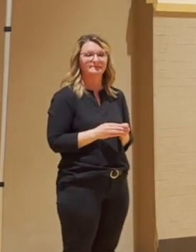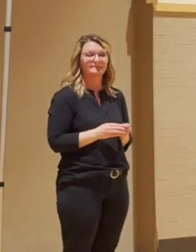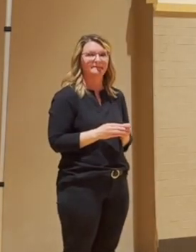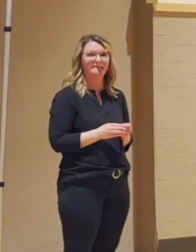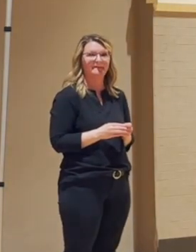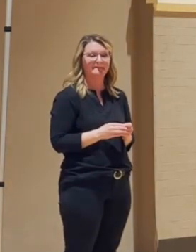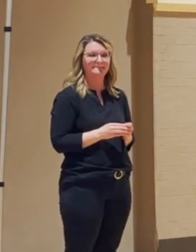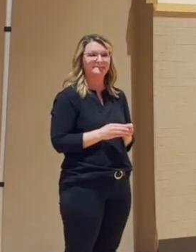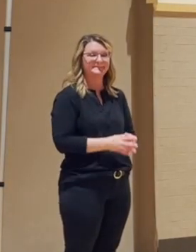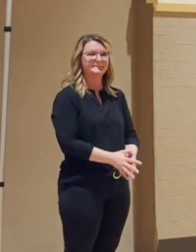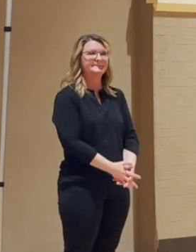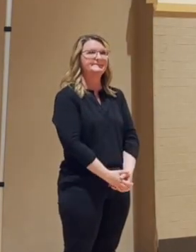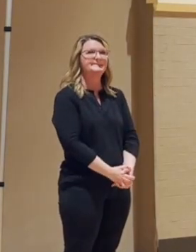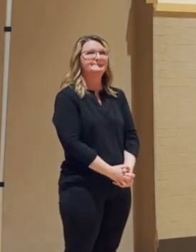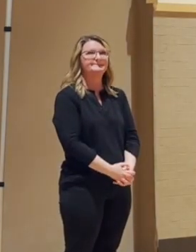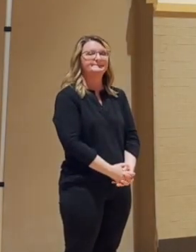But yeah,